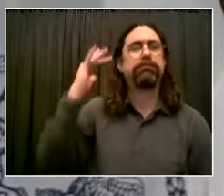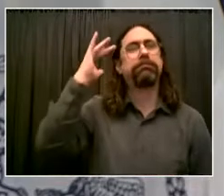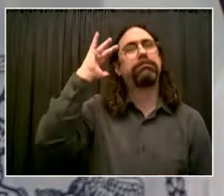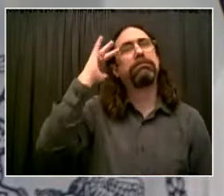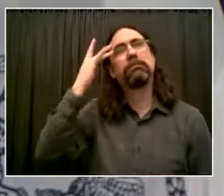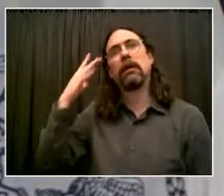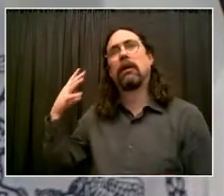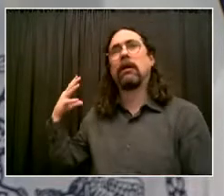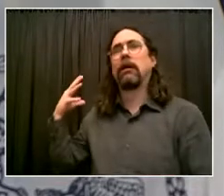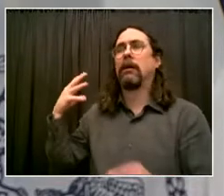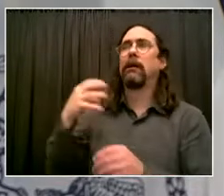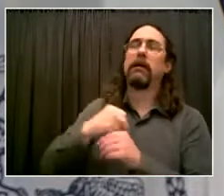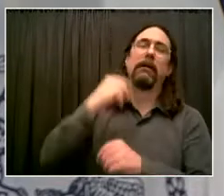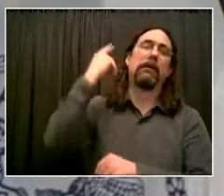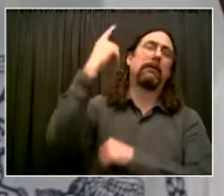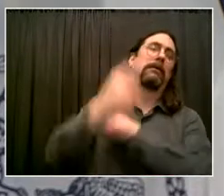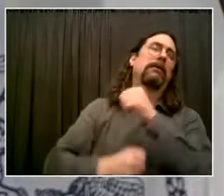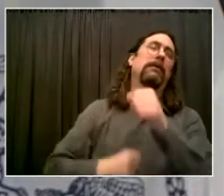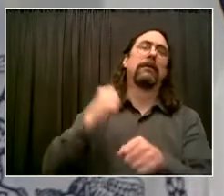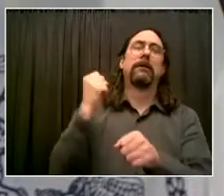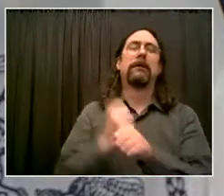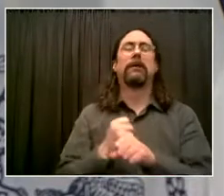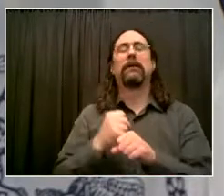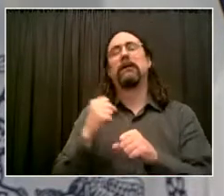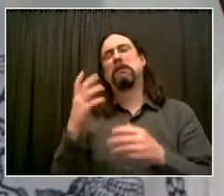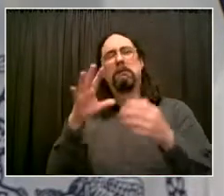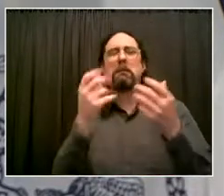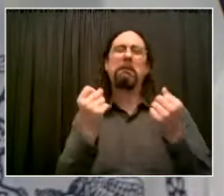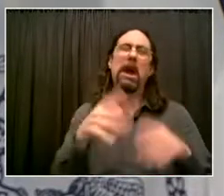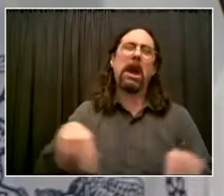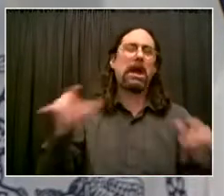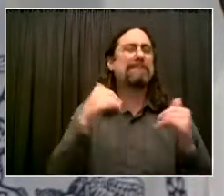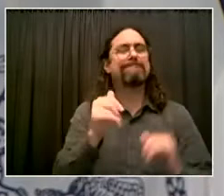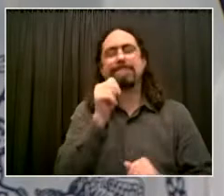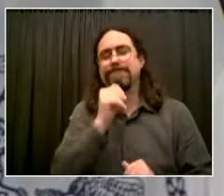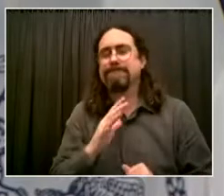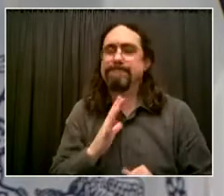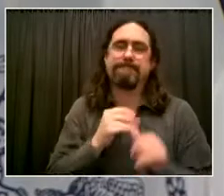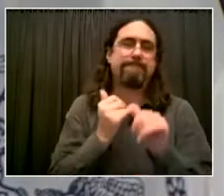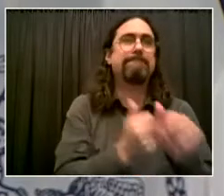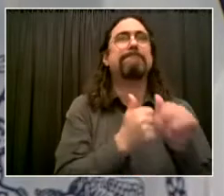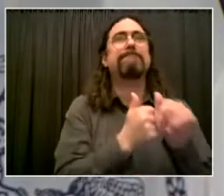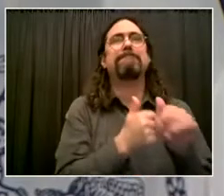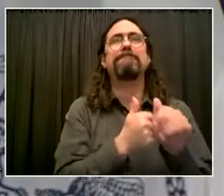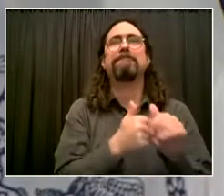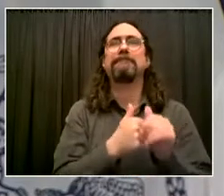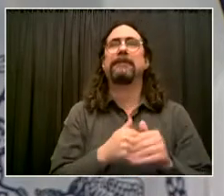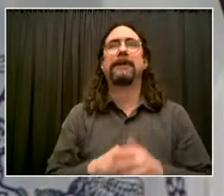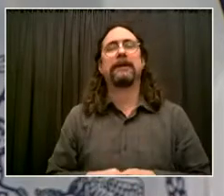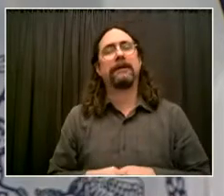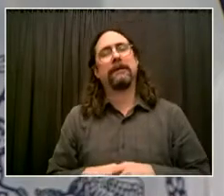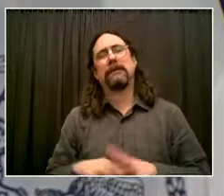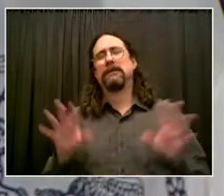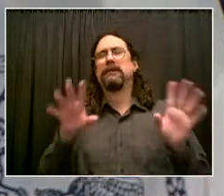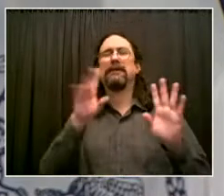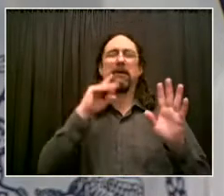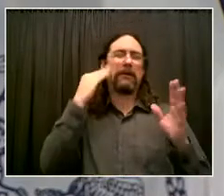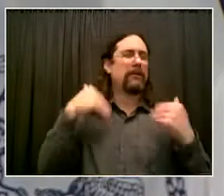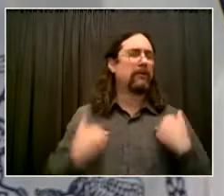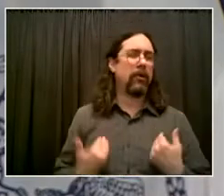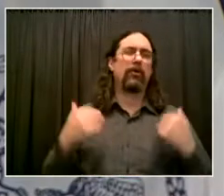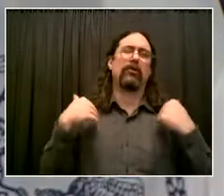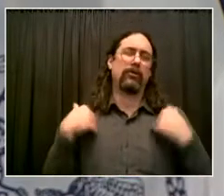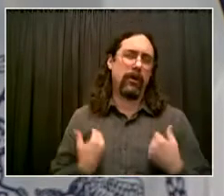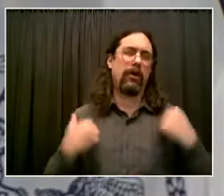the number one piece. You know, today, at the point where we're almost at 4 million vaccinations, we will get to the